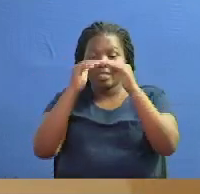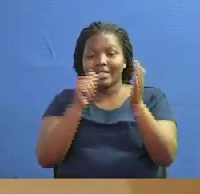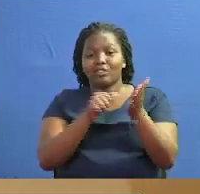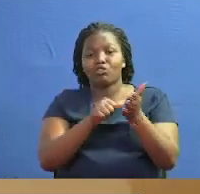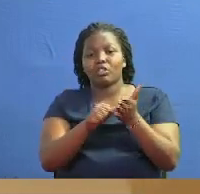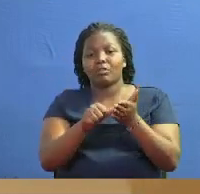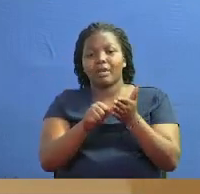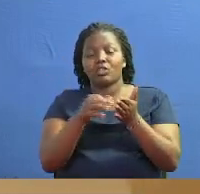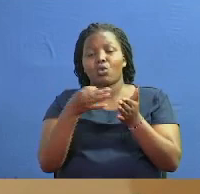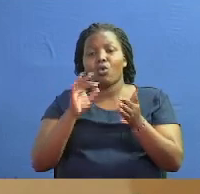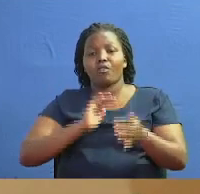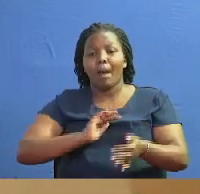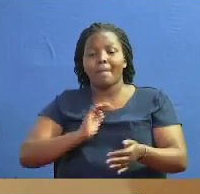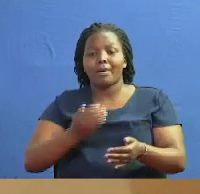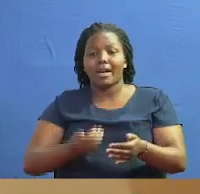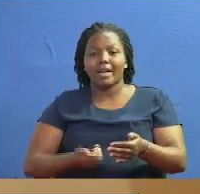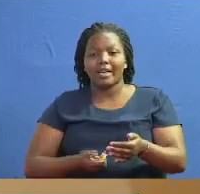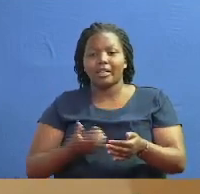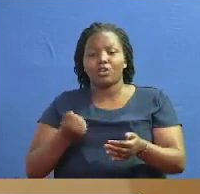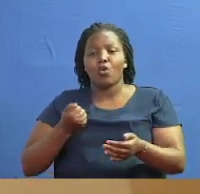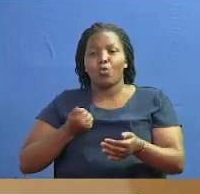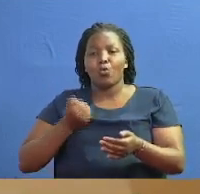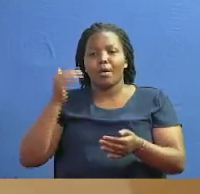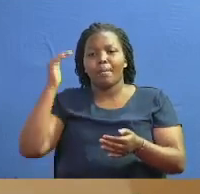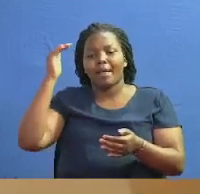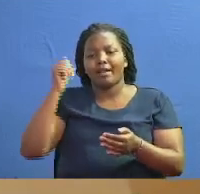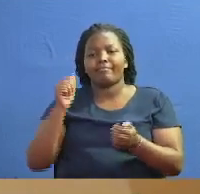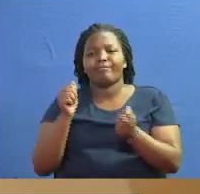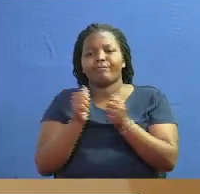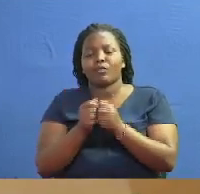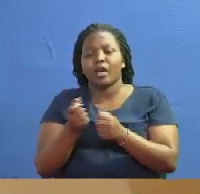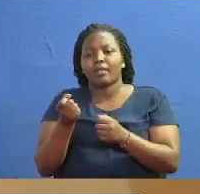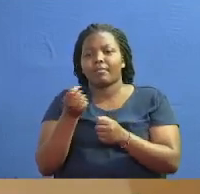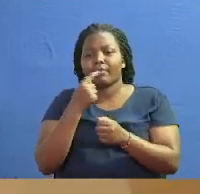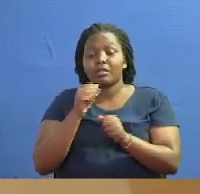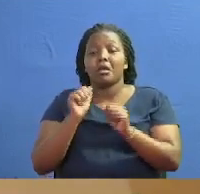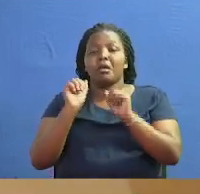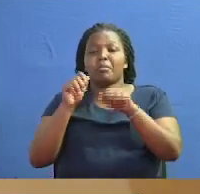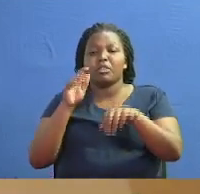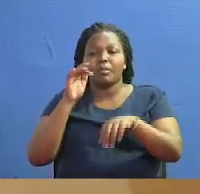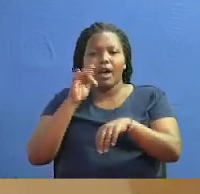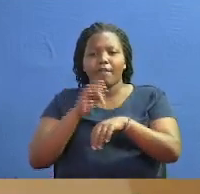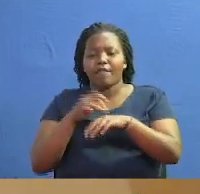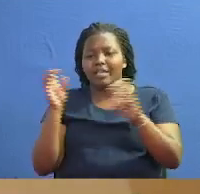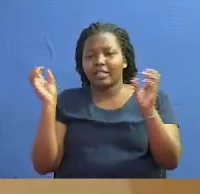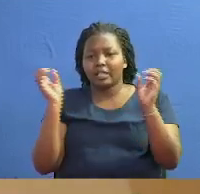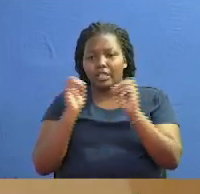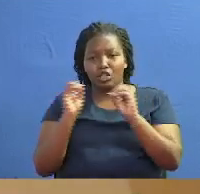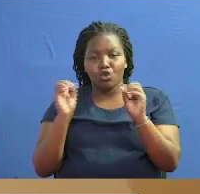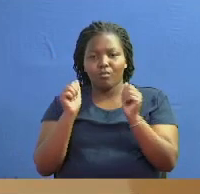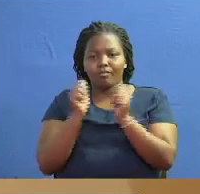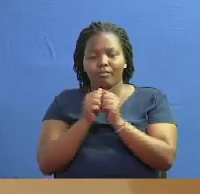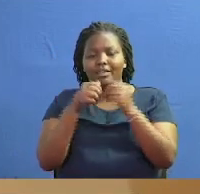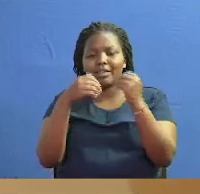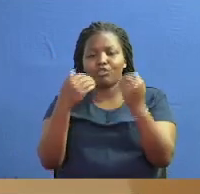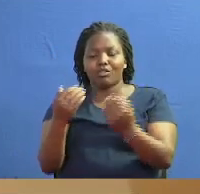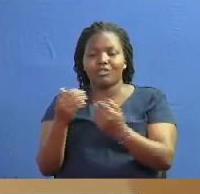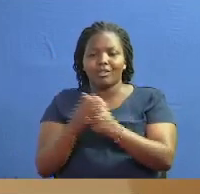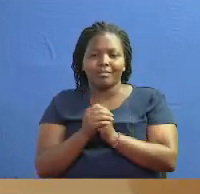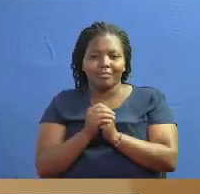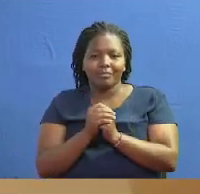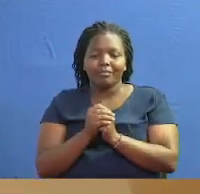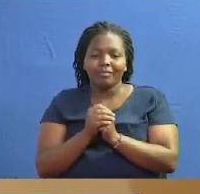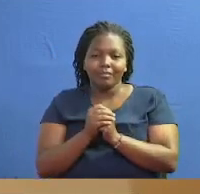pregnant women with the medication, so that this does not affect the children, because remember also that